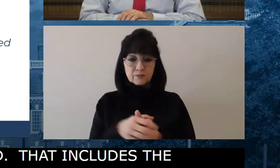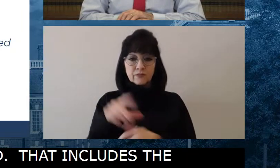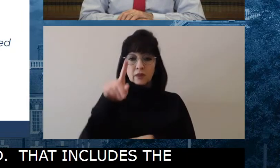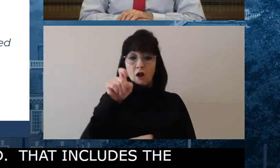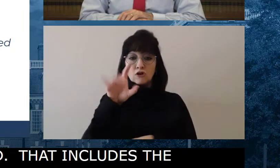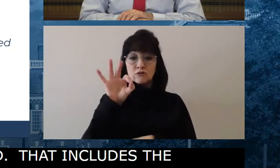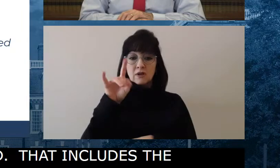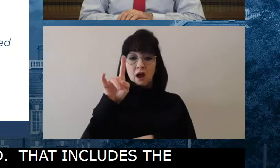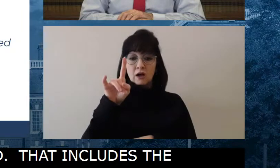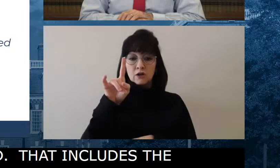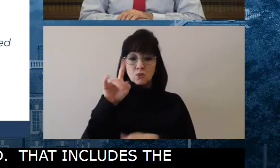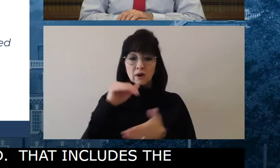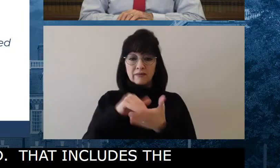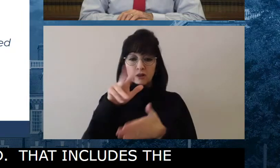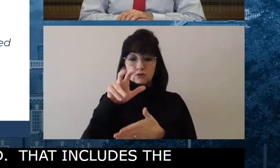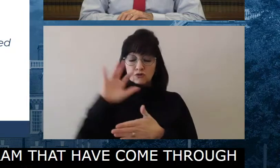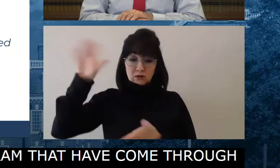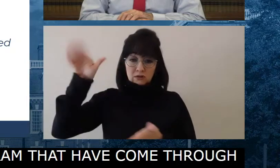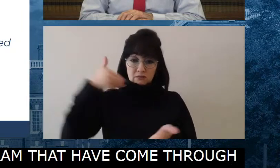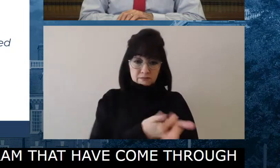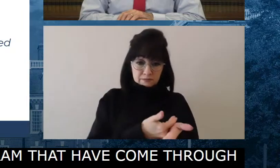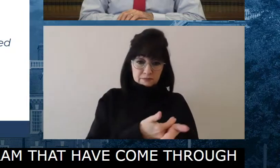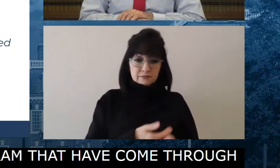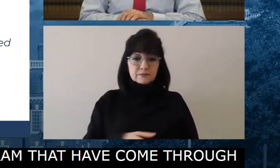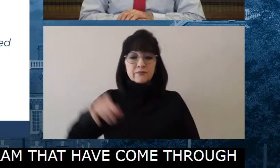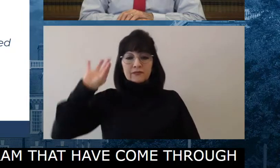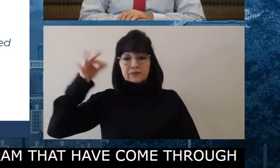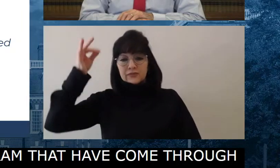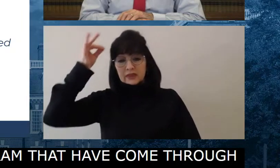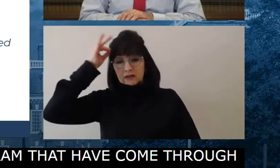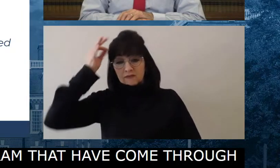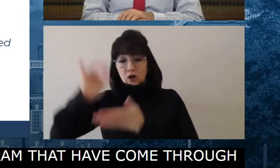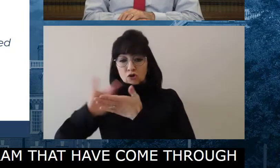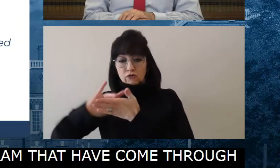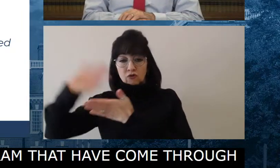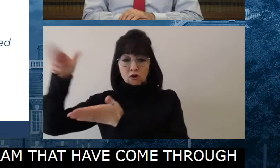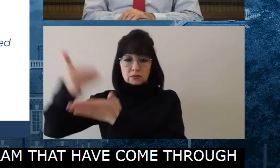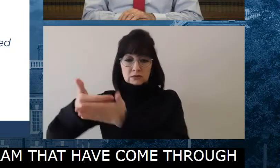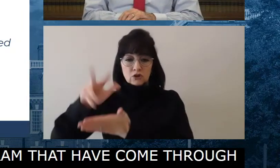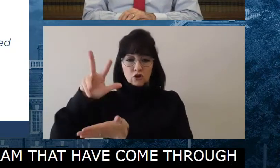are now coming to the state directly to Walgreens. As you can see, over